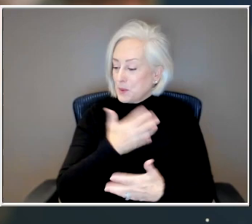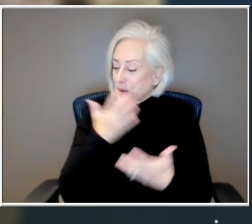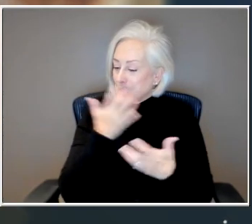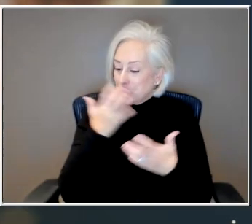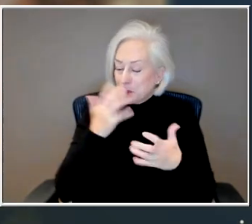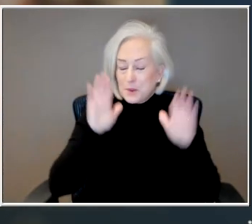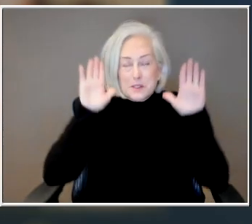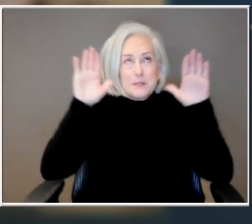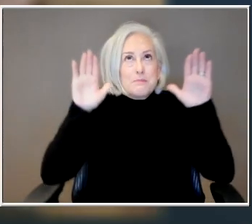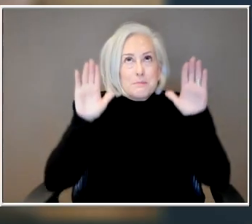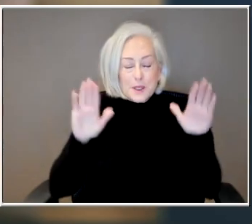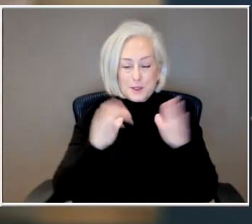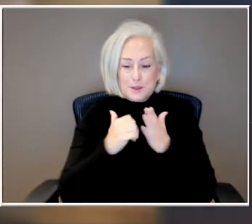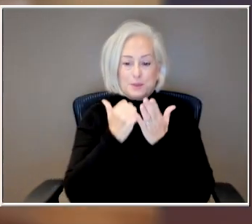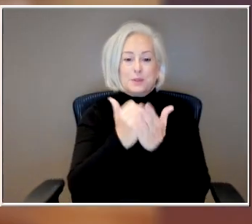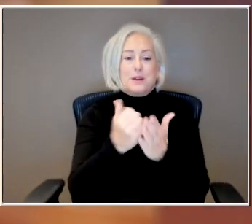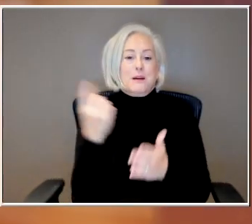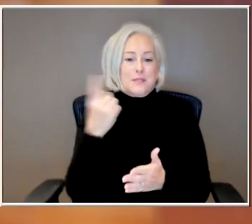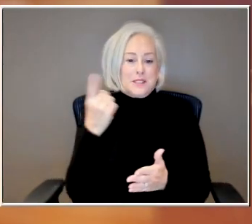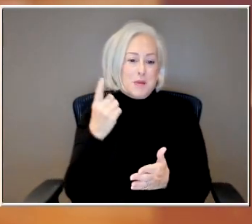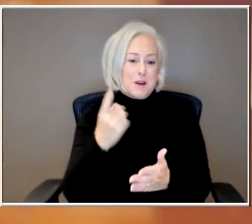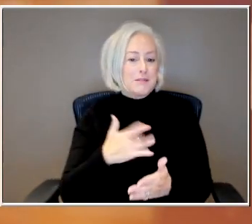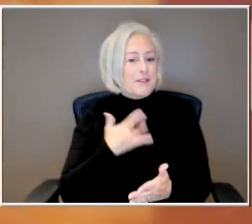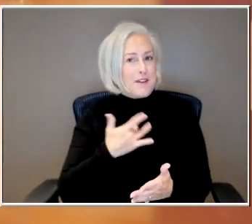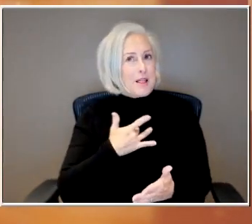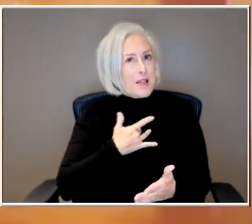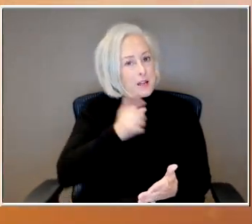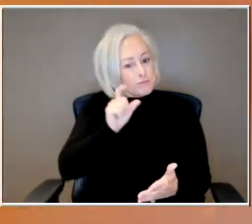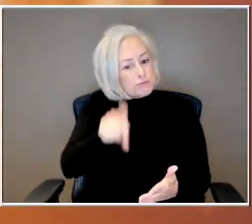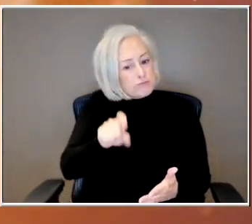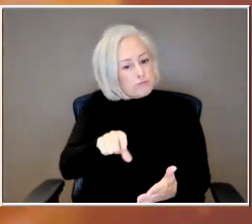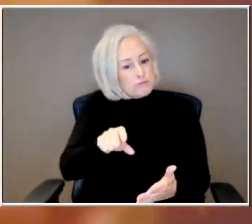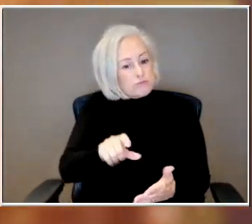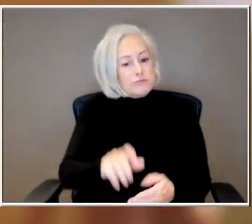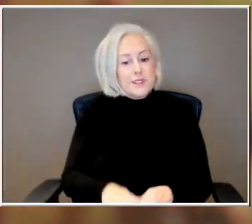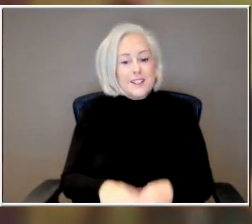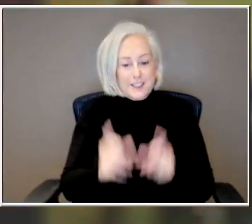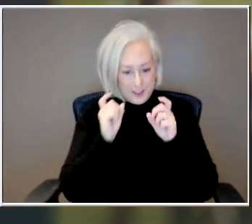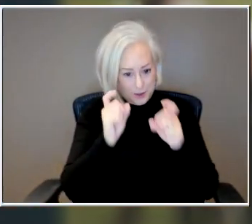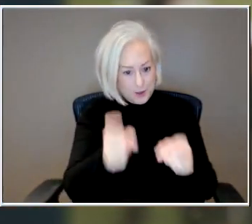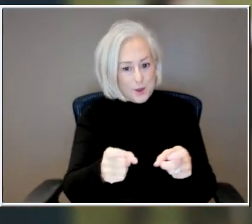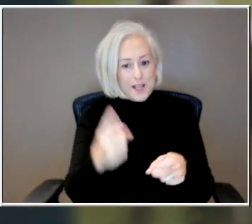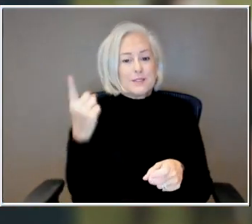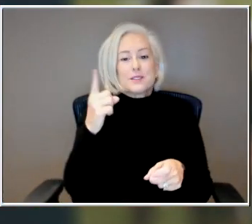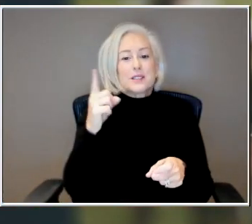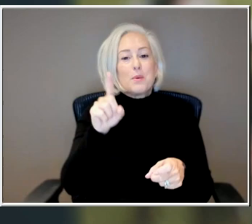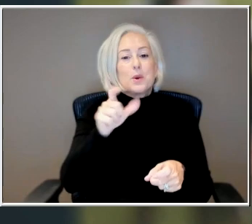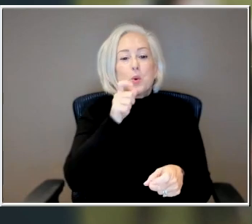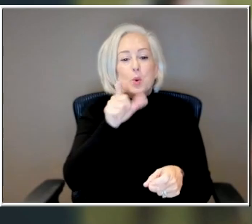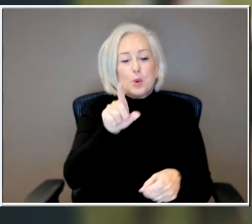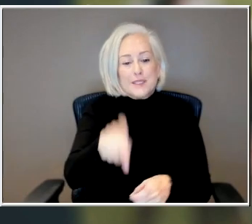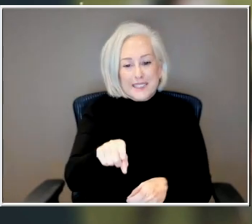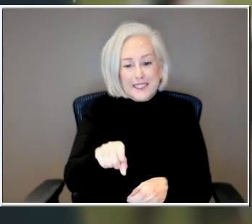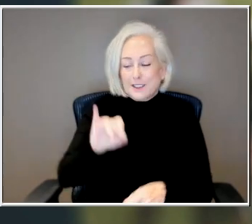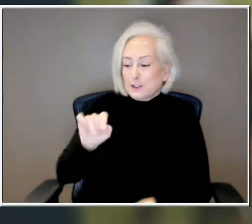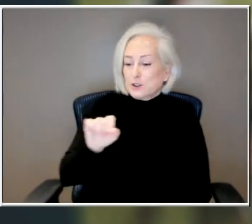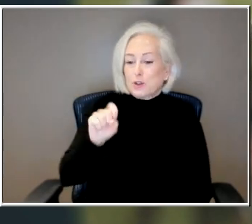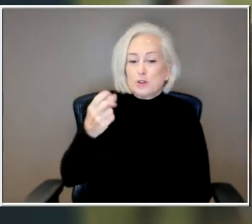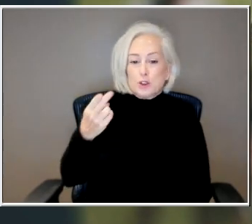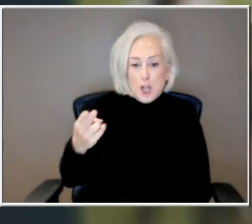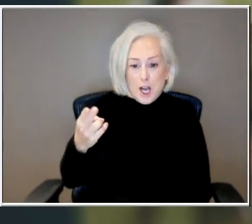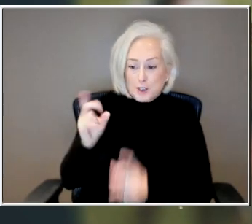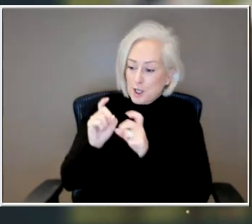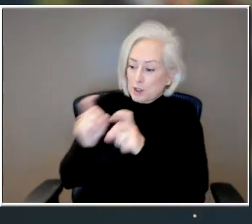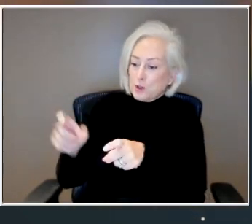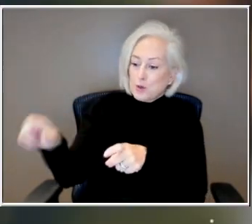me. Josh donated to another stranger in need. We said, "Dad, we're going to save two people's lives." The chain of transplants